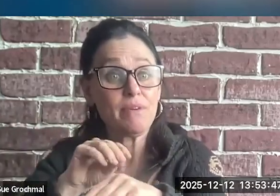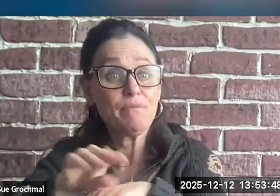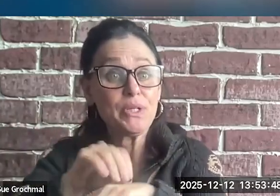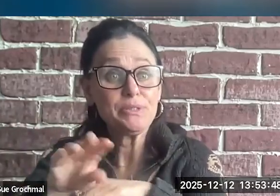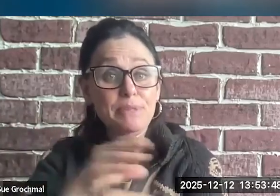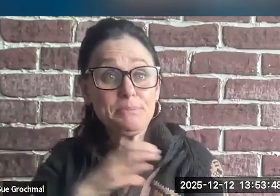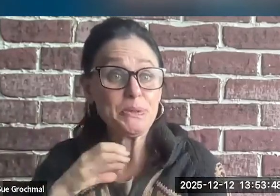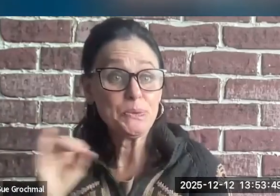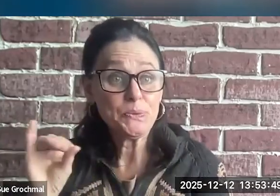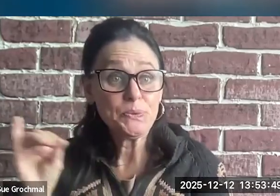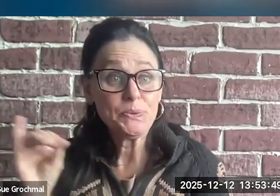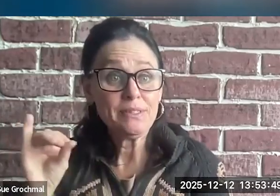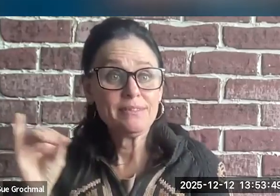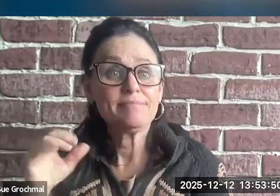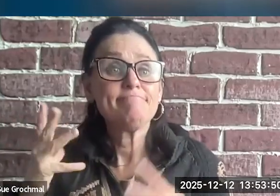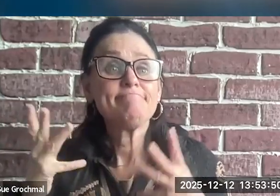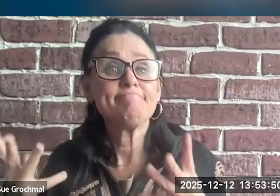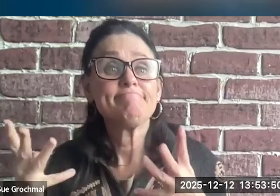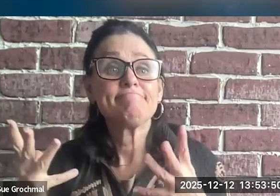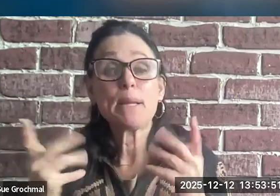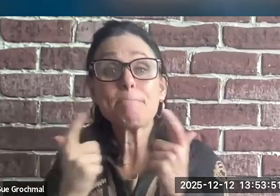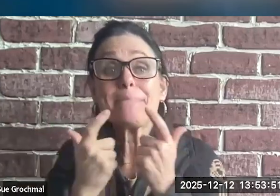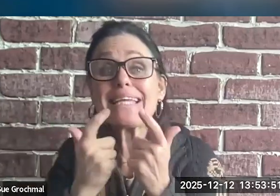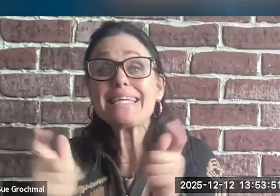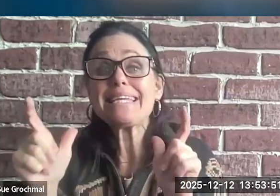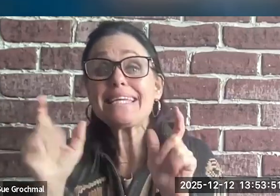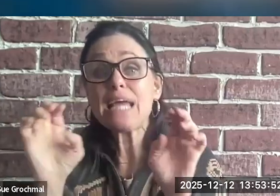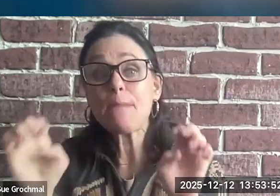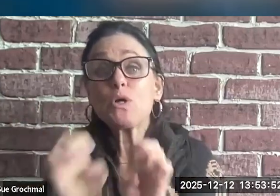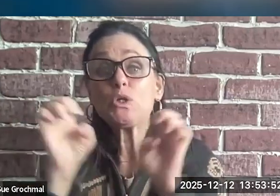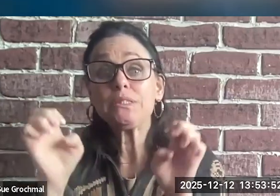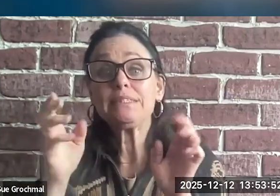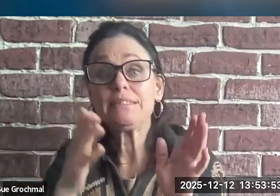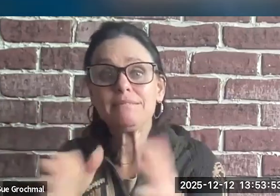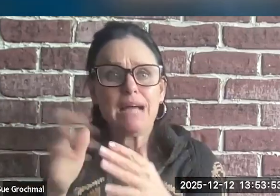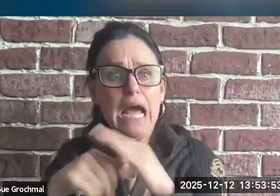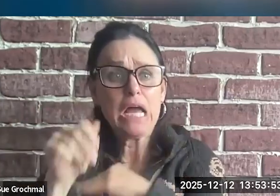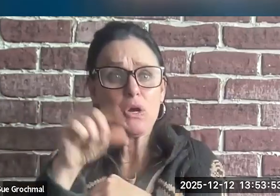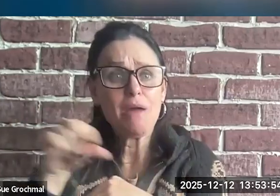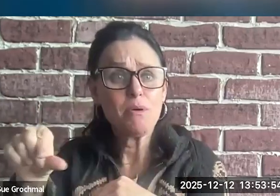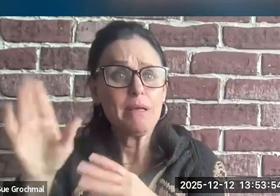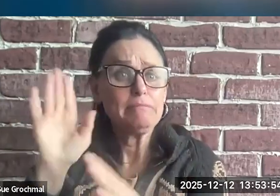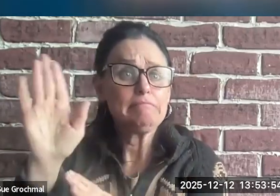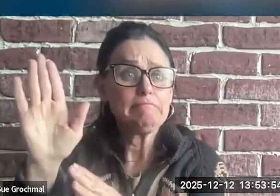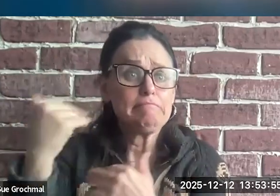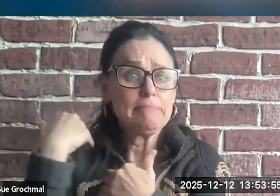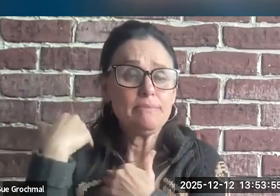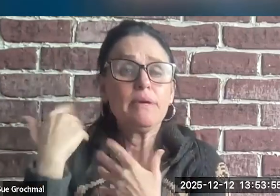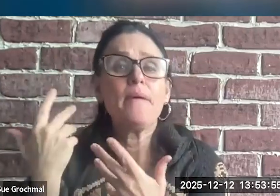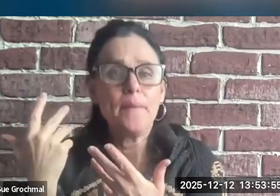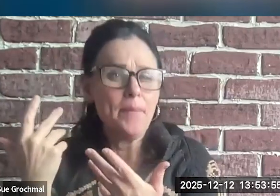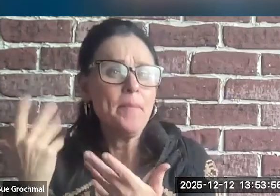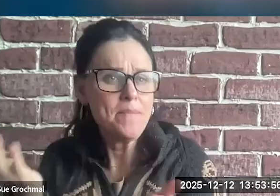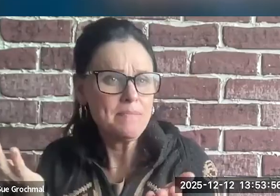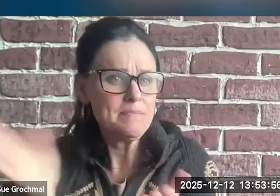well. When you're talking about large scale emergency planning, this falls to government jurisdiction. And I think we'll be